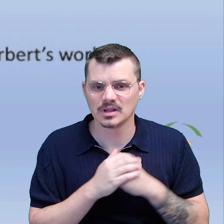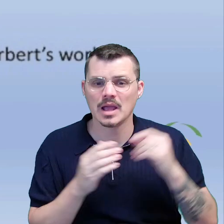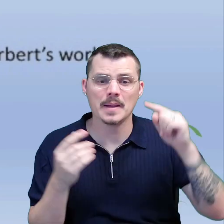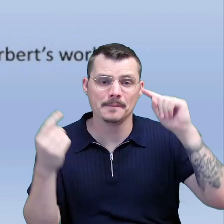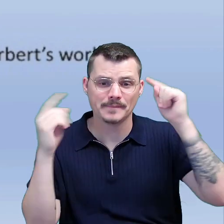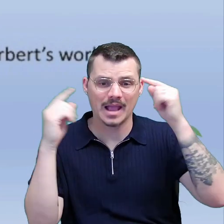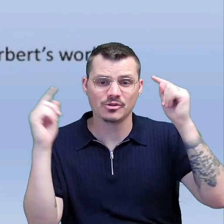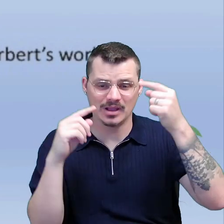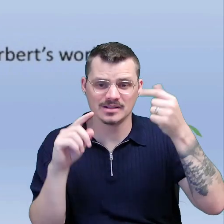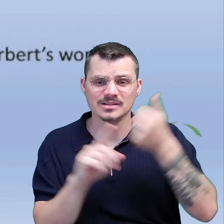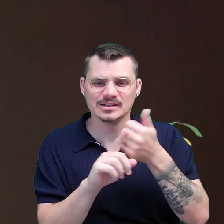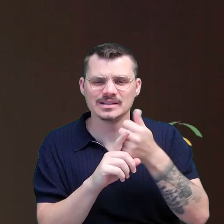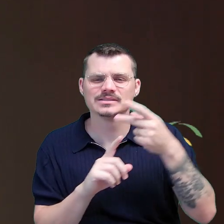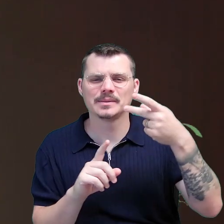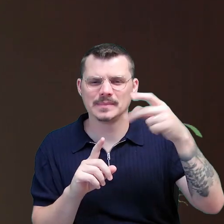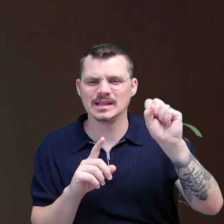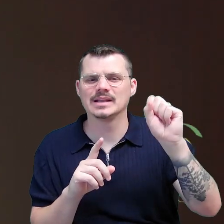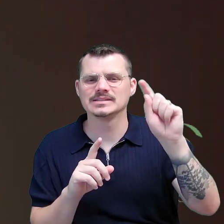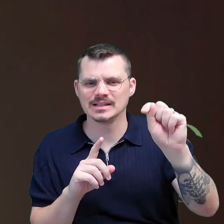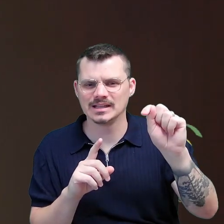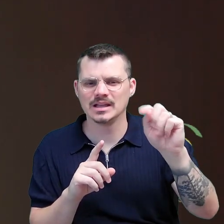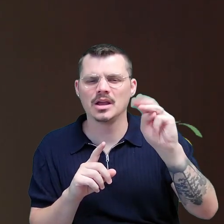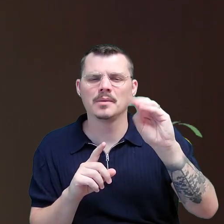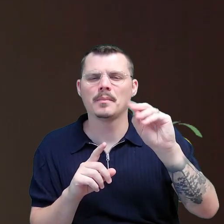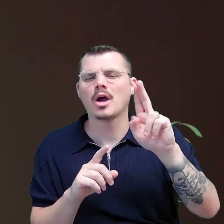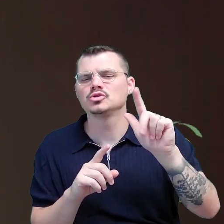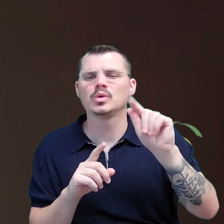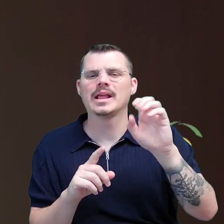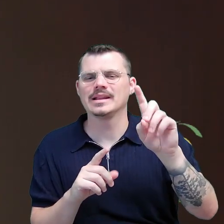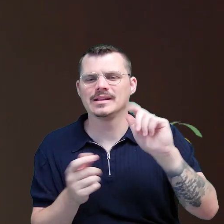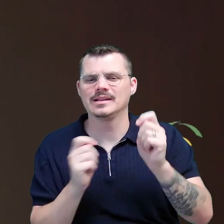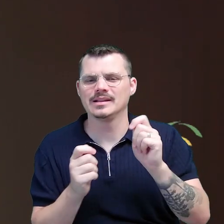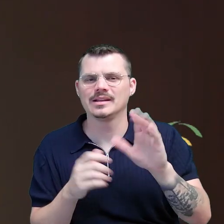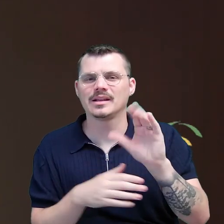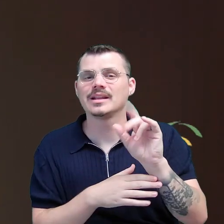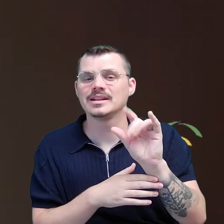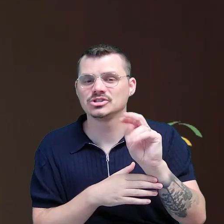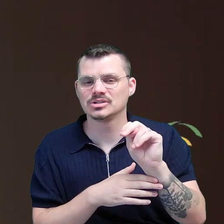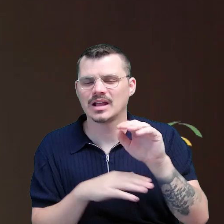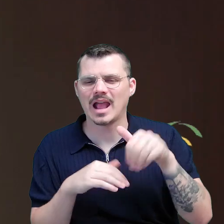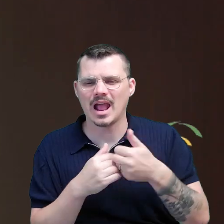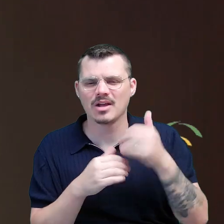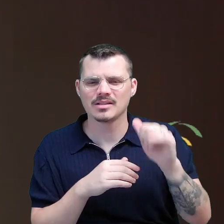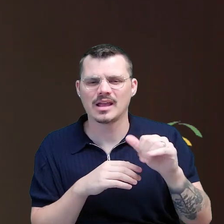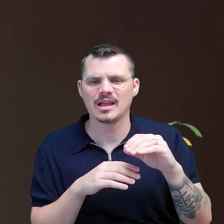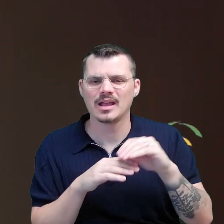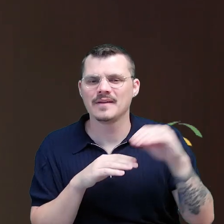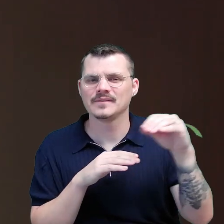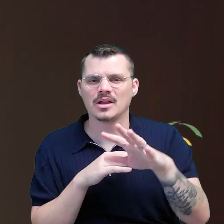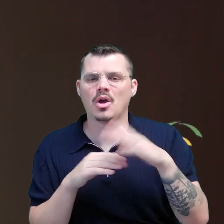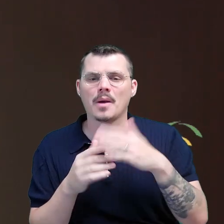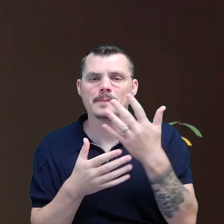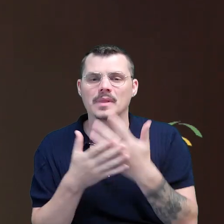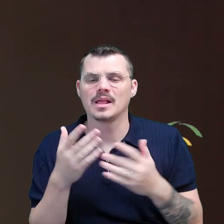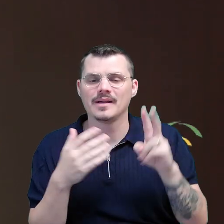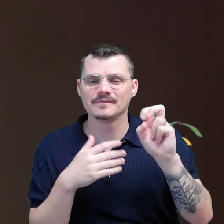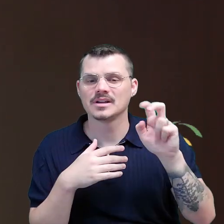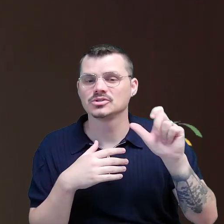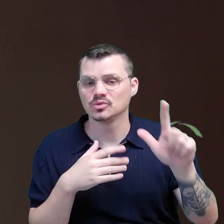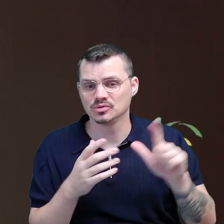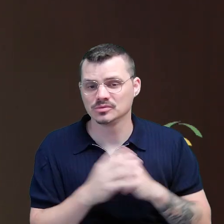migraine headaches are a PST modulated condition in terms of the effect on the blood vessels.